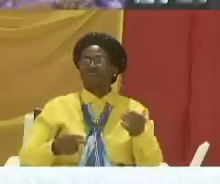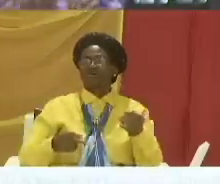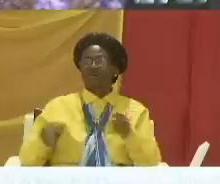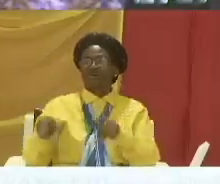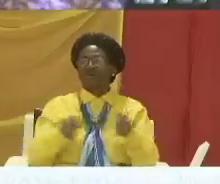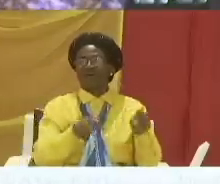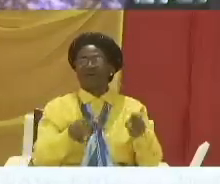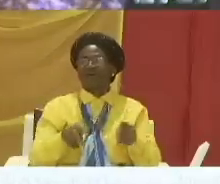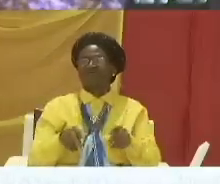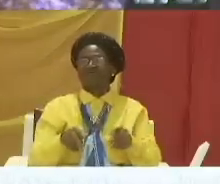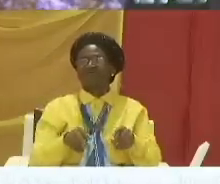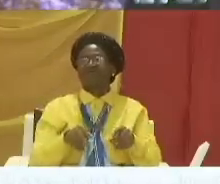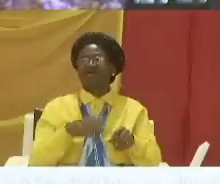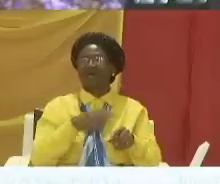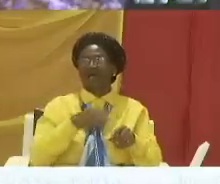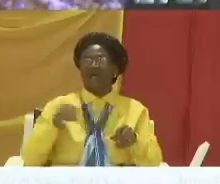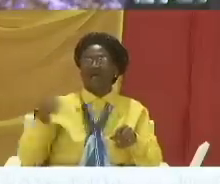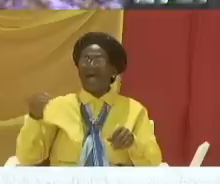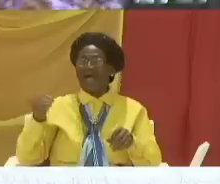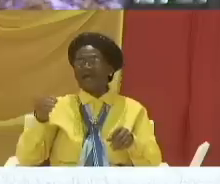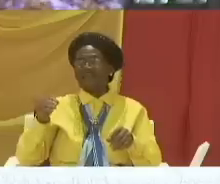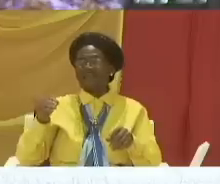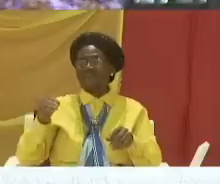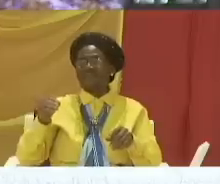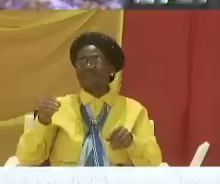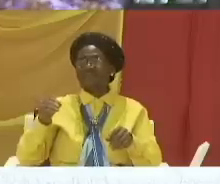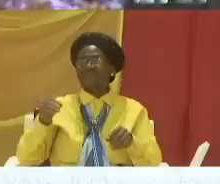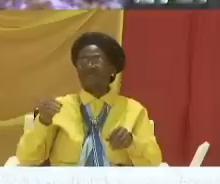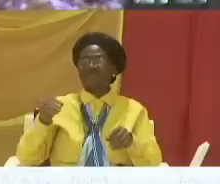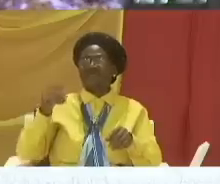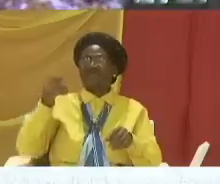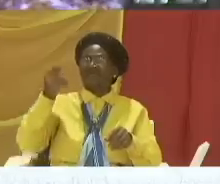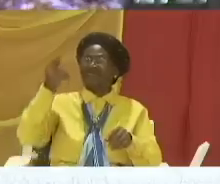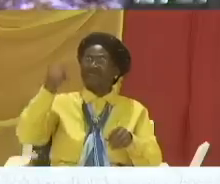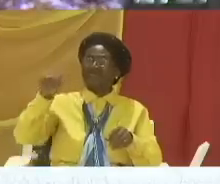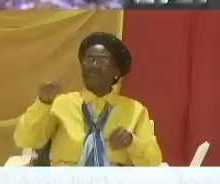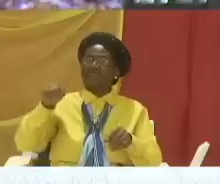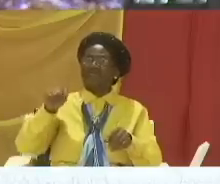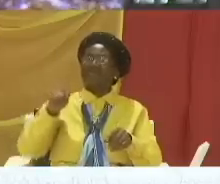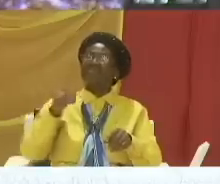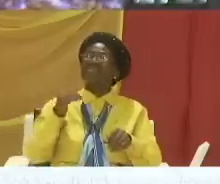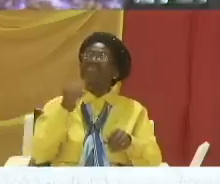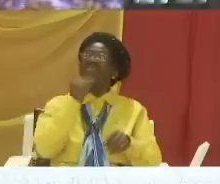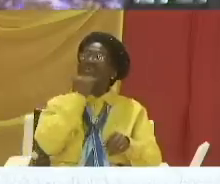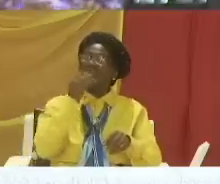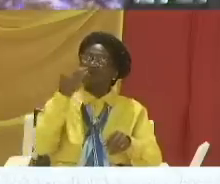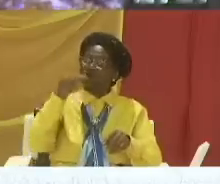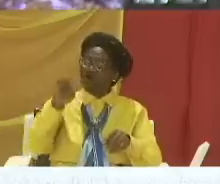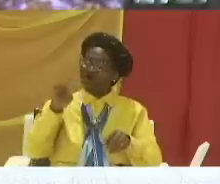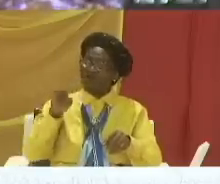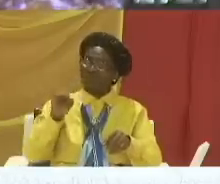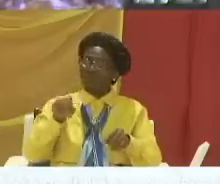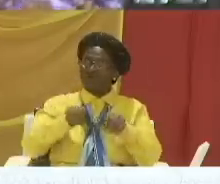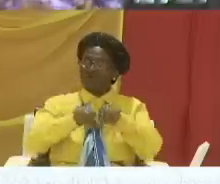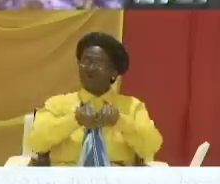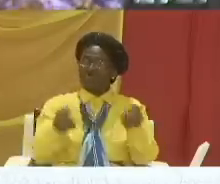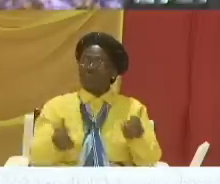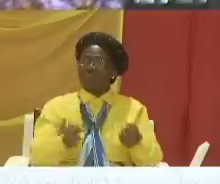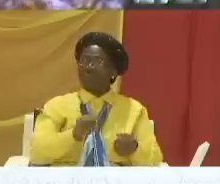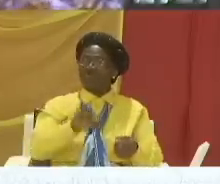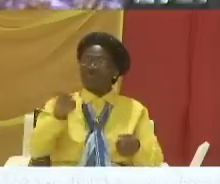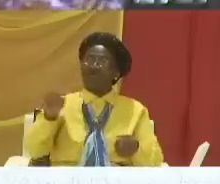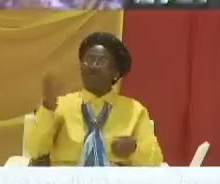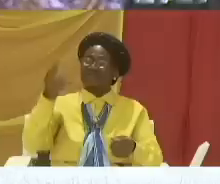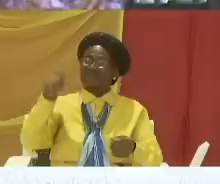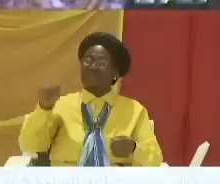And the penalty for breaking a covenant is usually death.